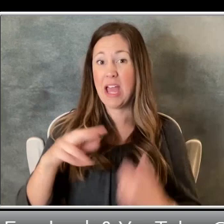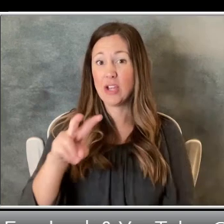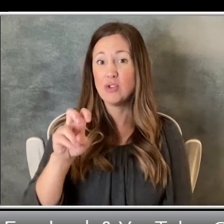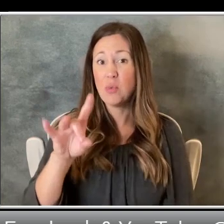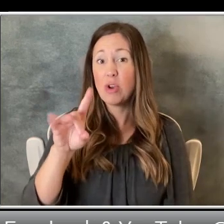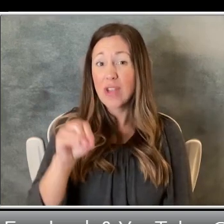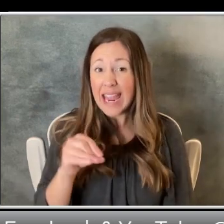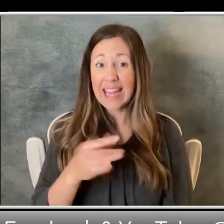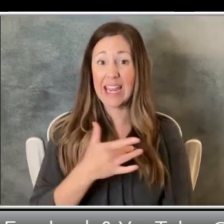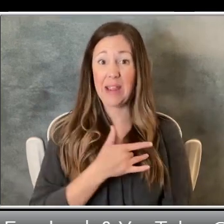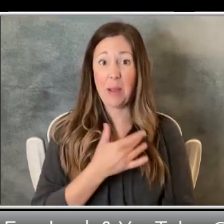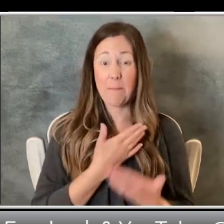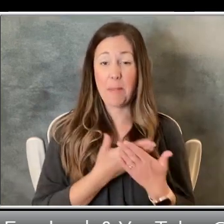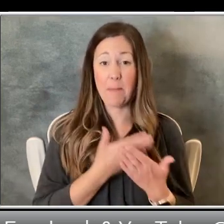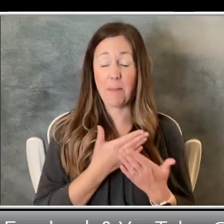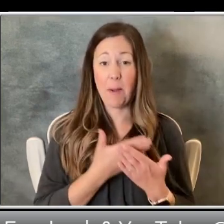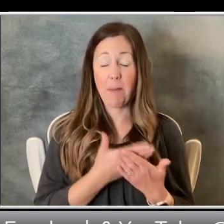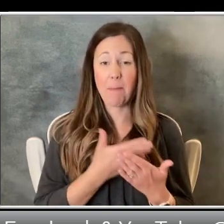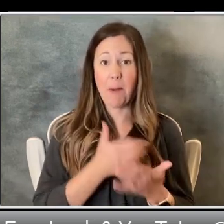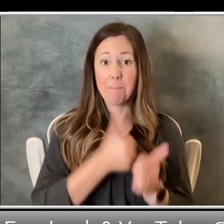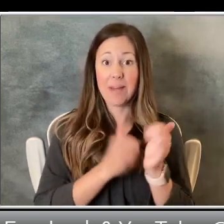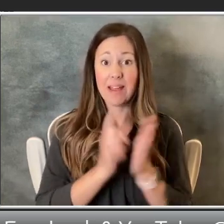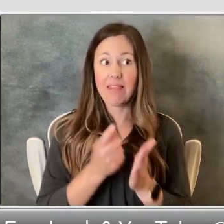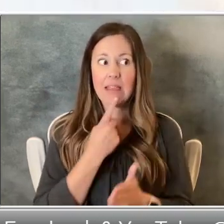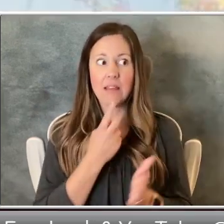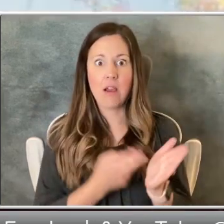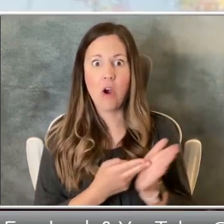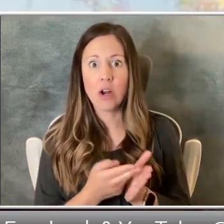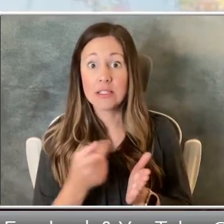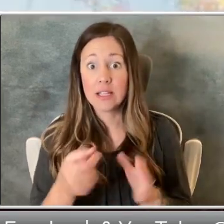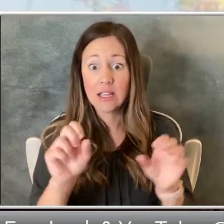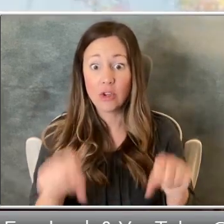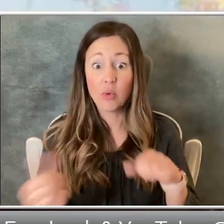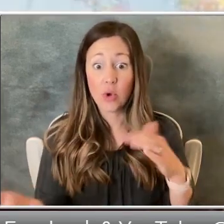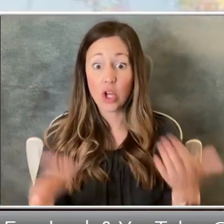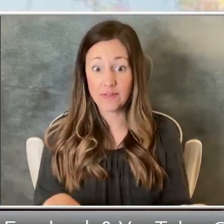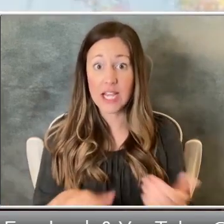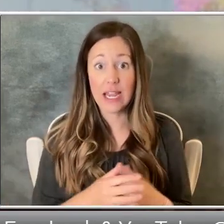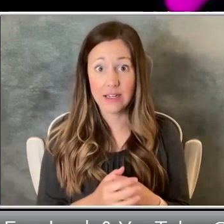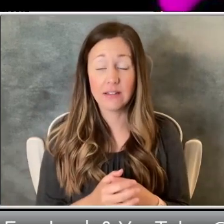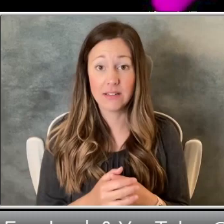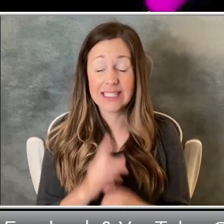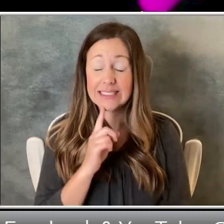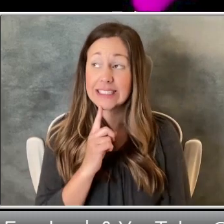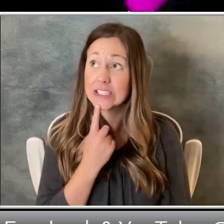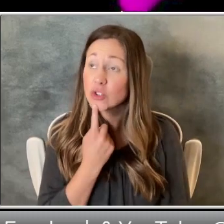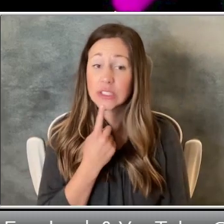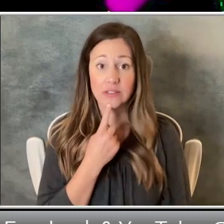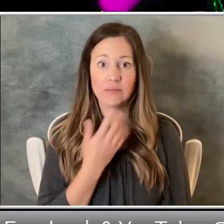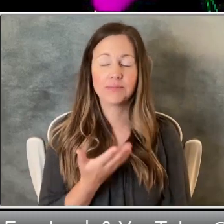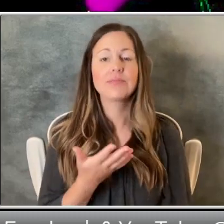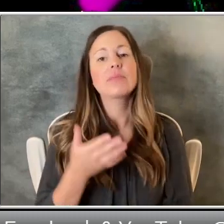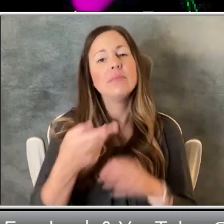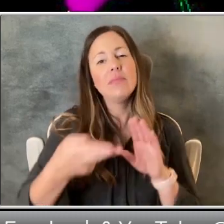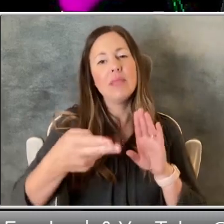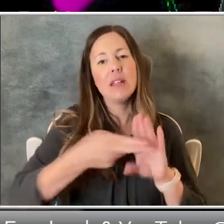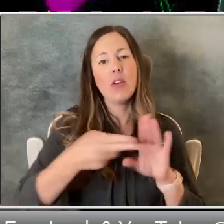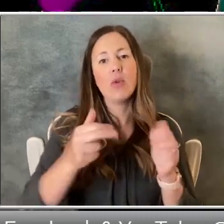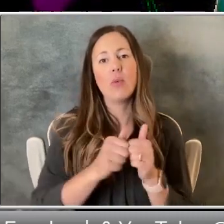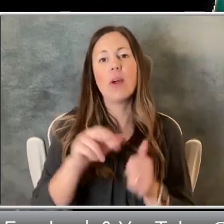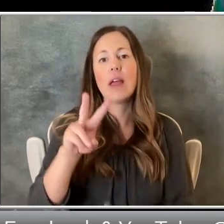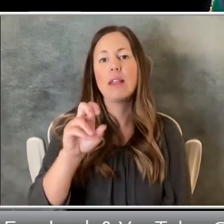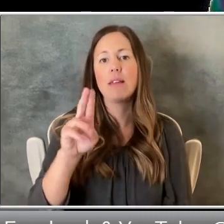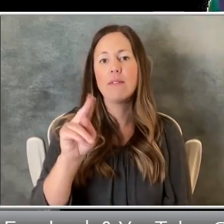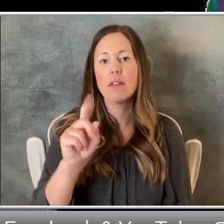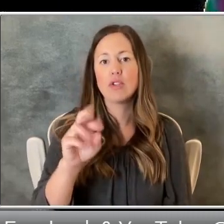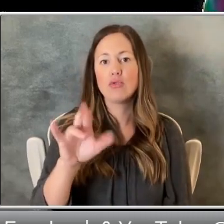minute. They were like, honestly, you could have died. It was that bad. Diagnosed with ventricular